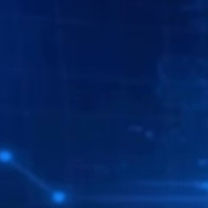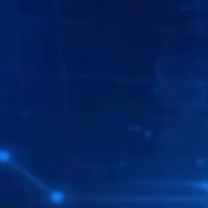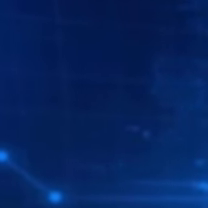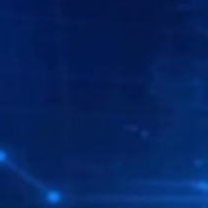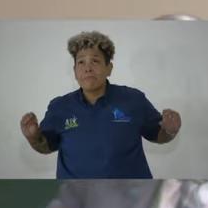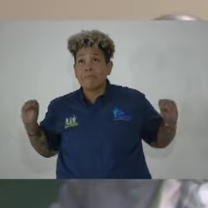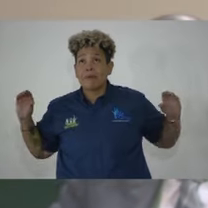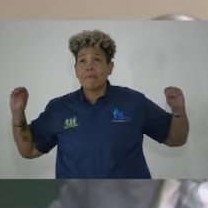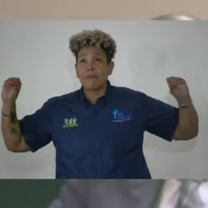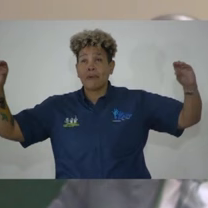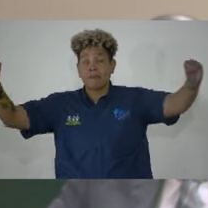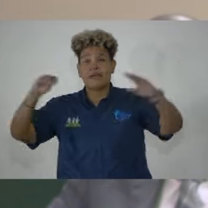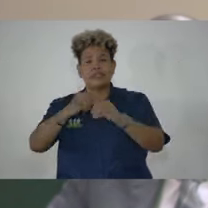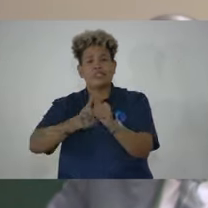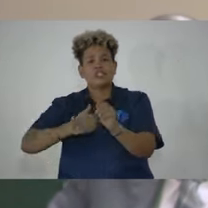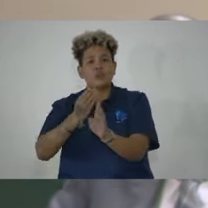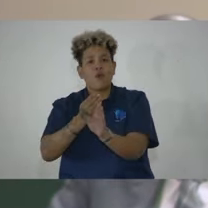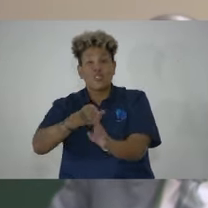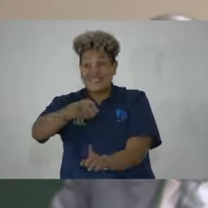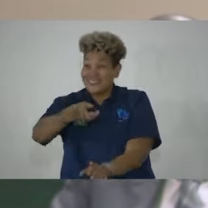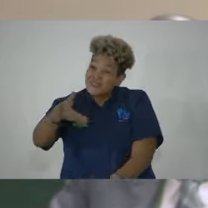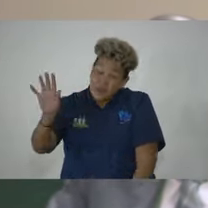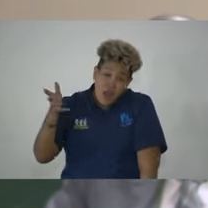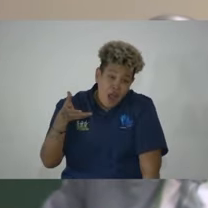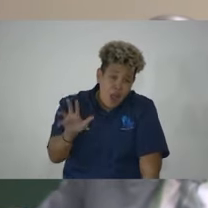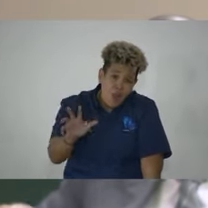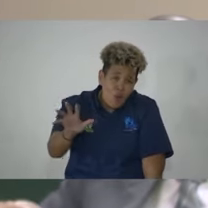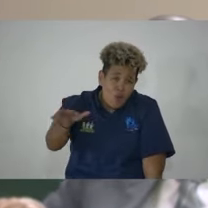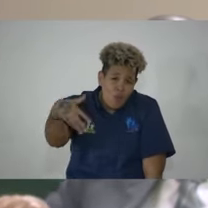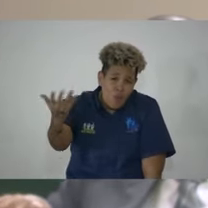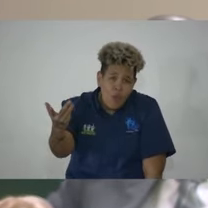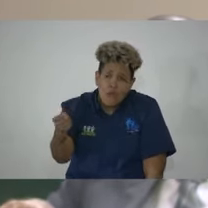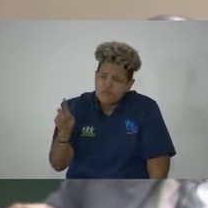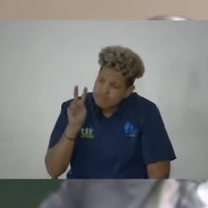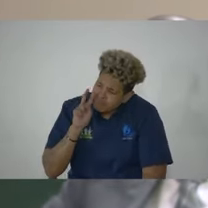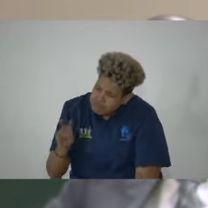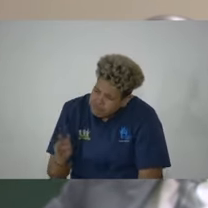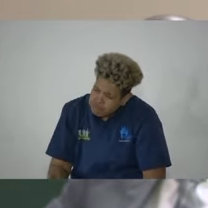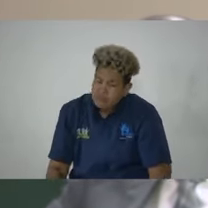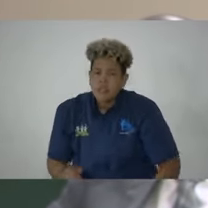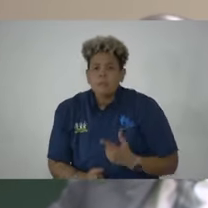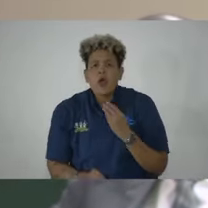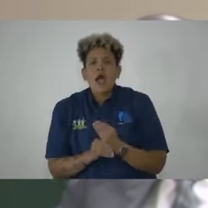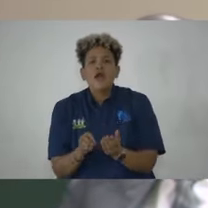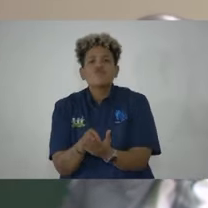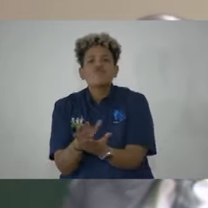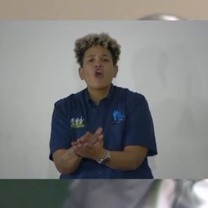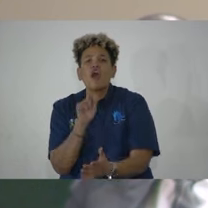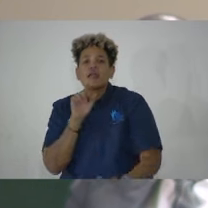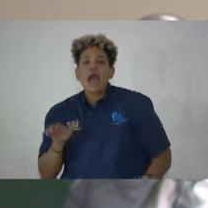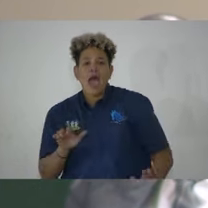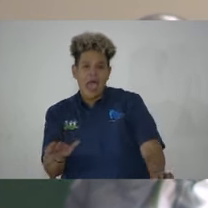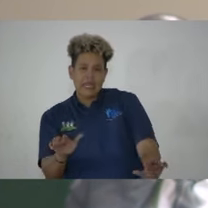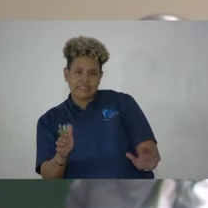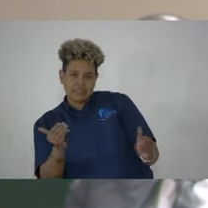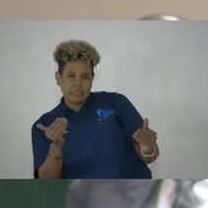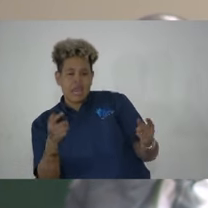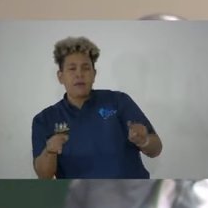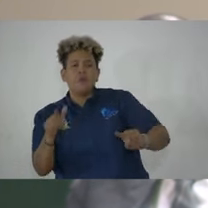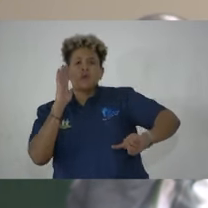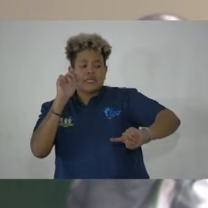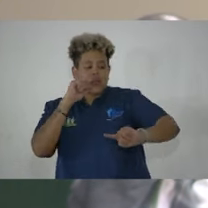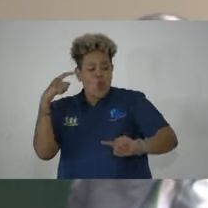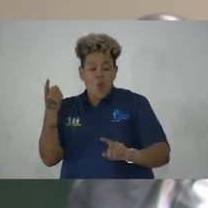the move. This addition will facilitate close monitoring and recording of activities. This will not